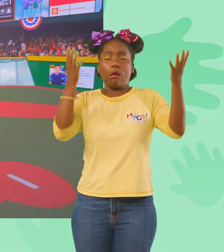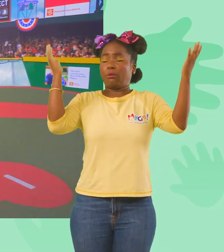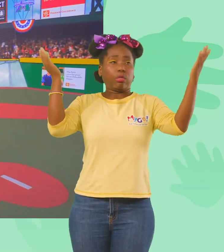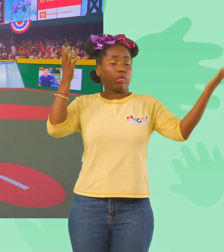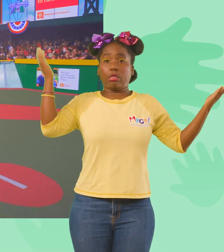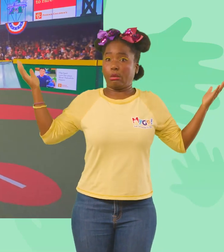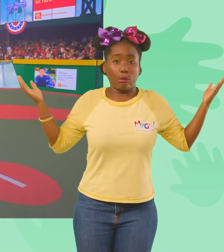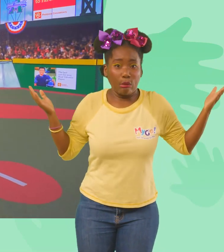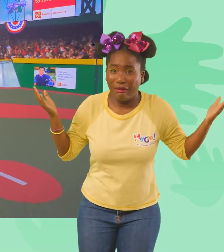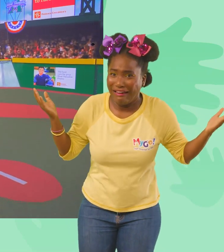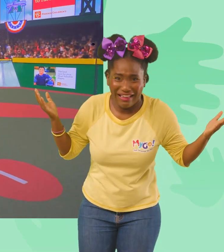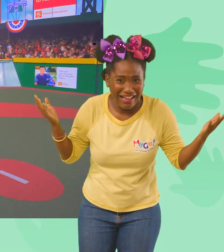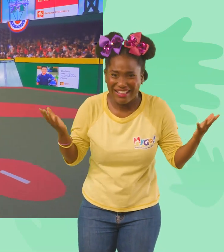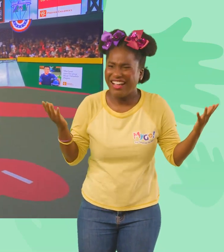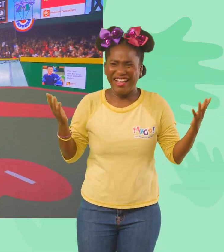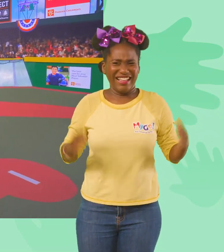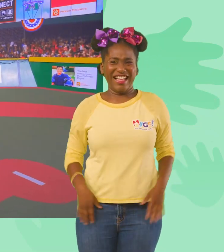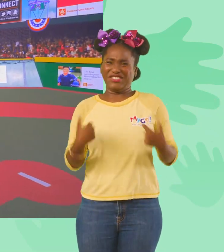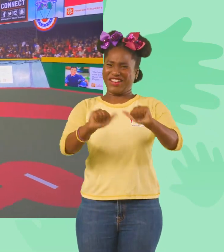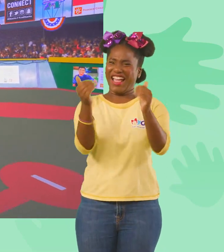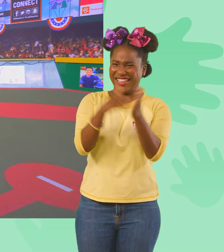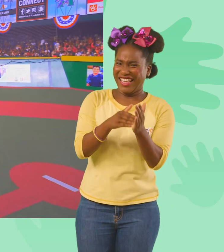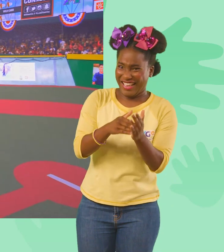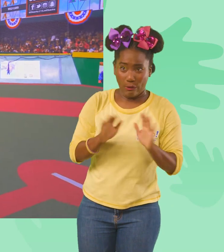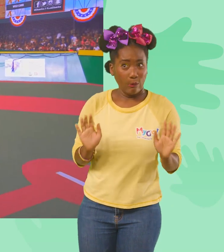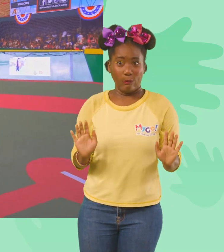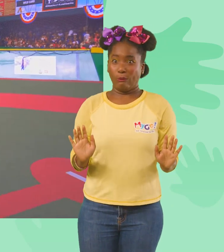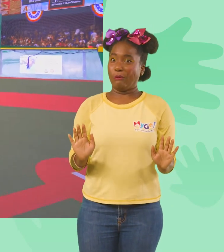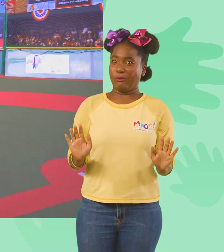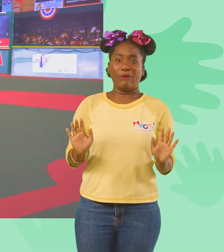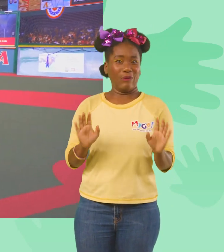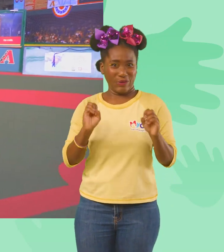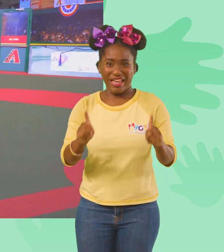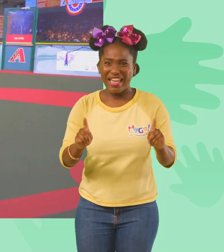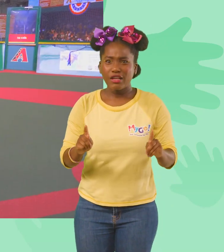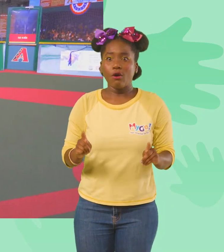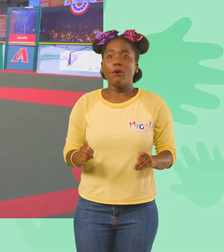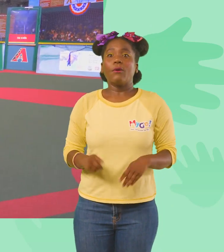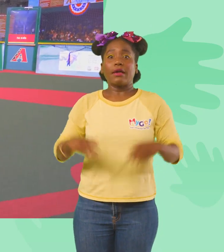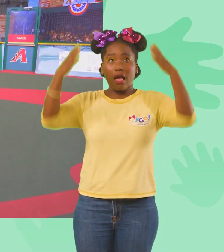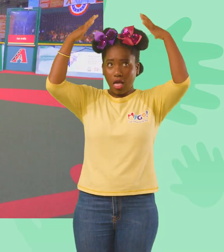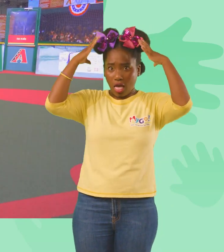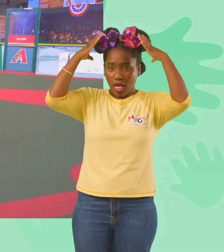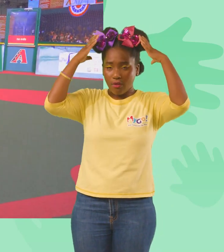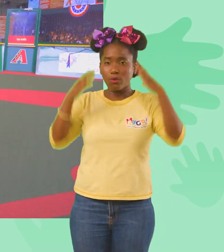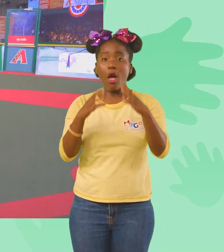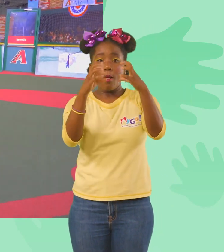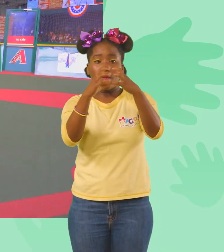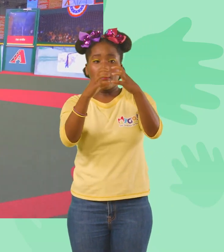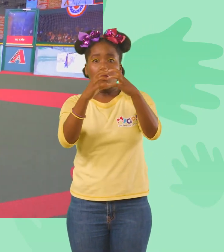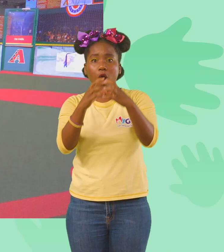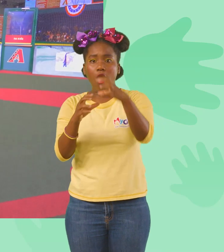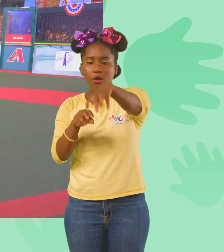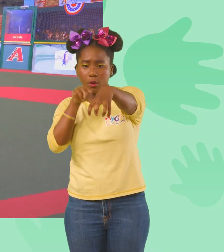Whoa! Okay, let me try again. Okay, put the helmet back on. Keep your eye on the ball,